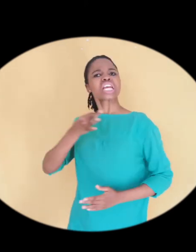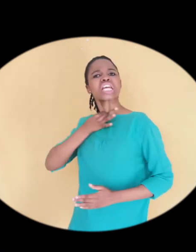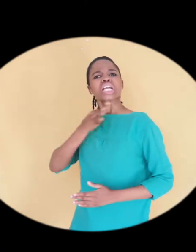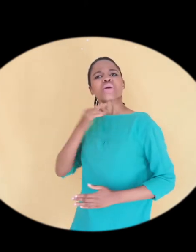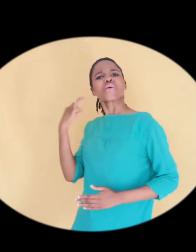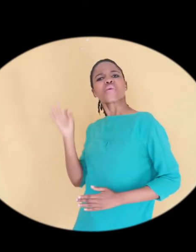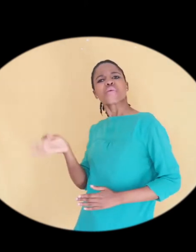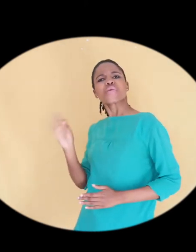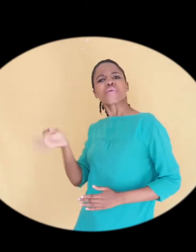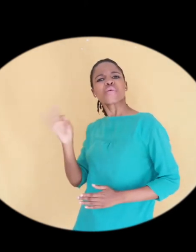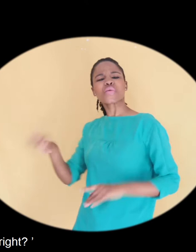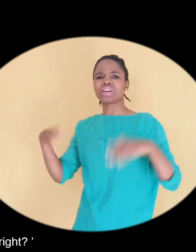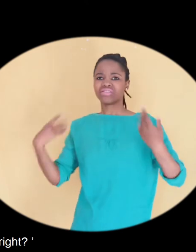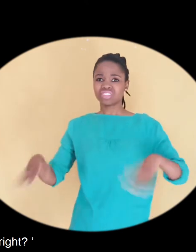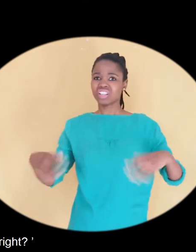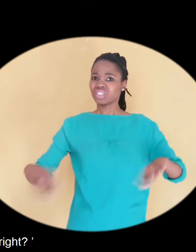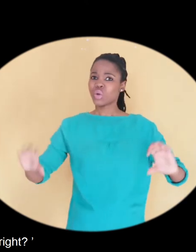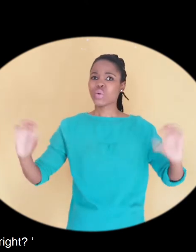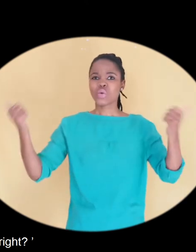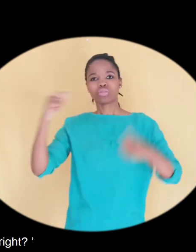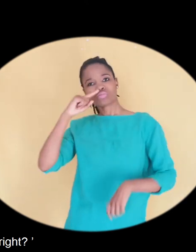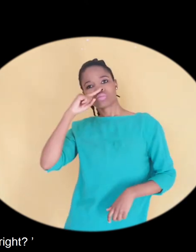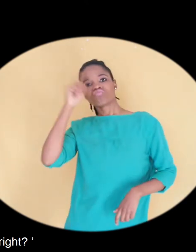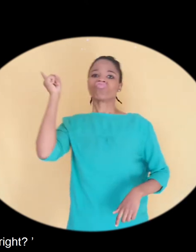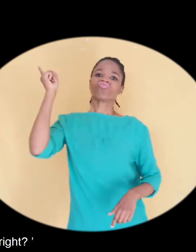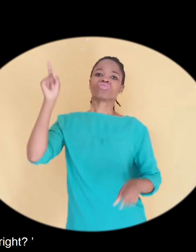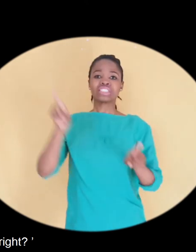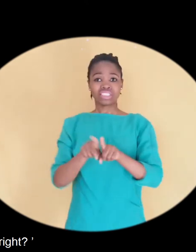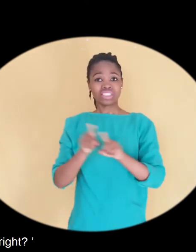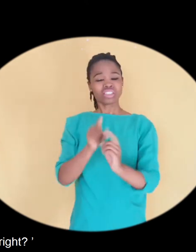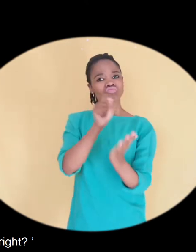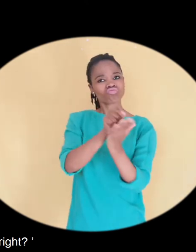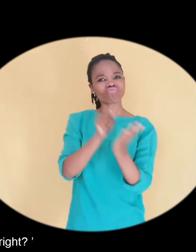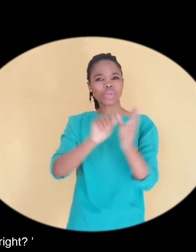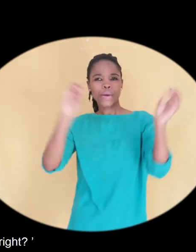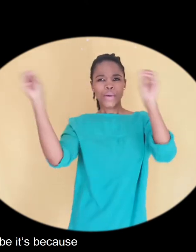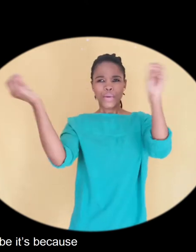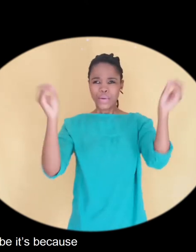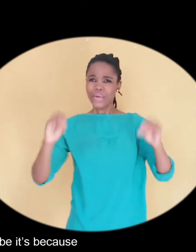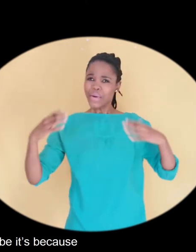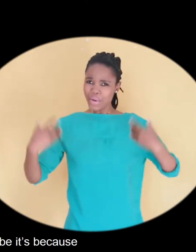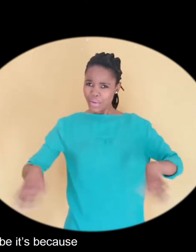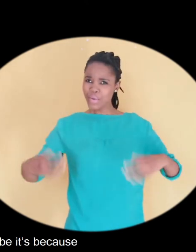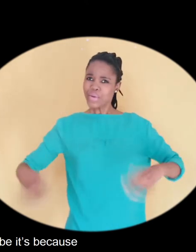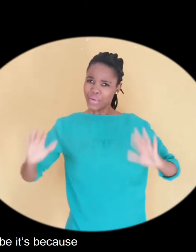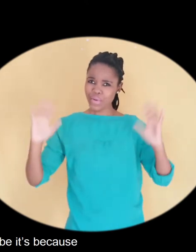Mrs. Stubbings grade 12, like English higher grade, right?